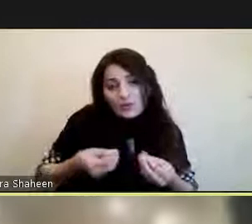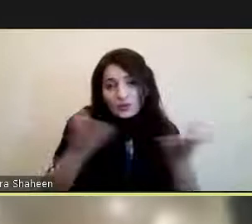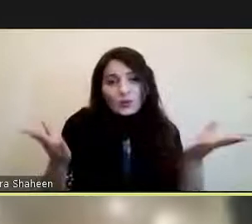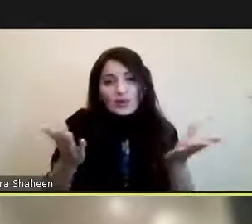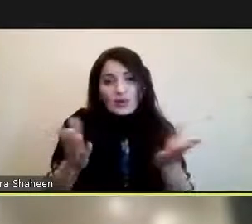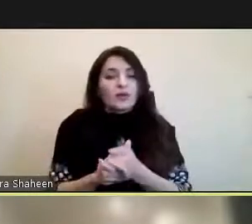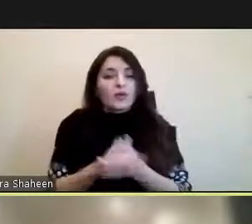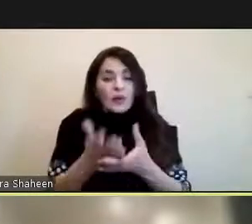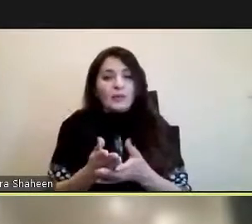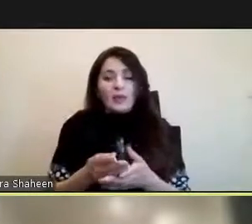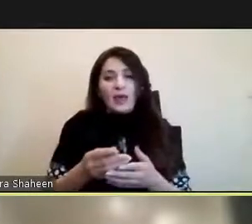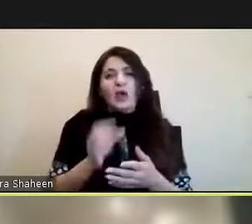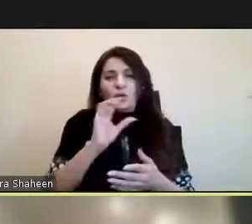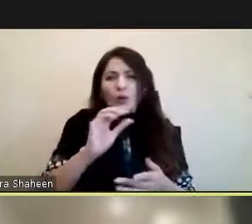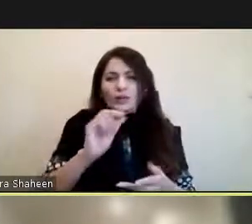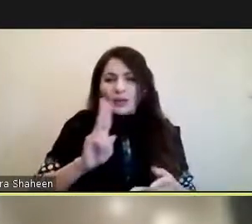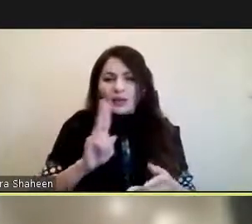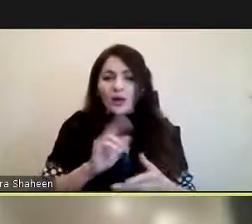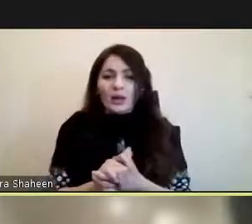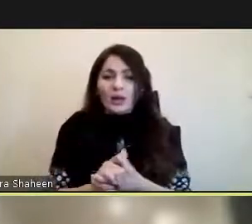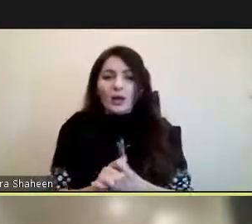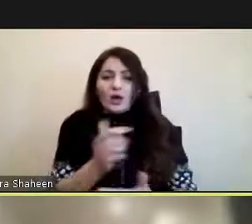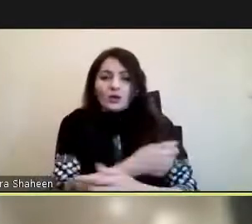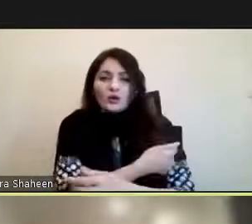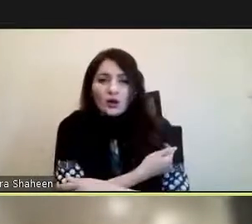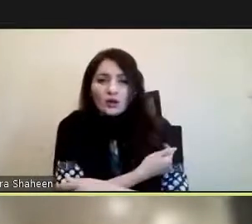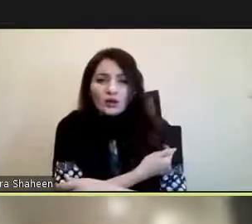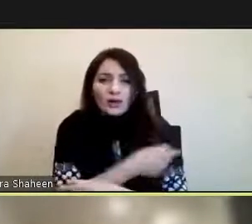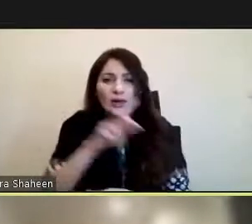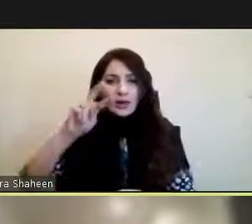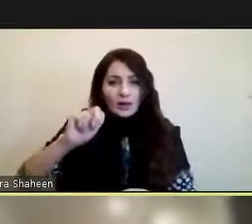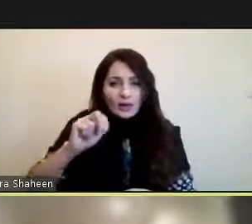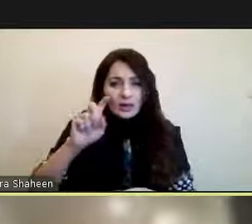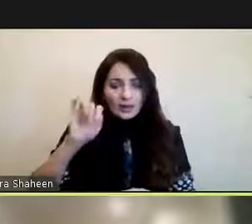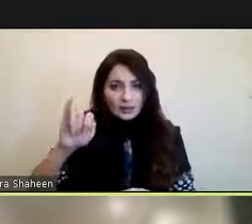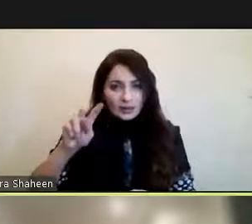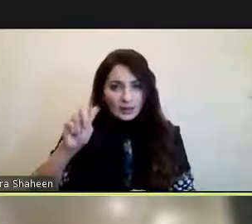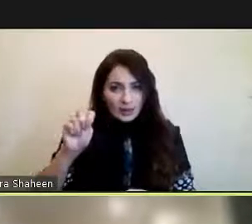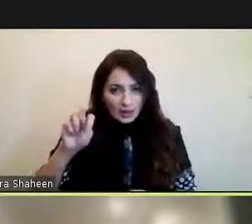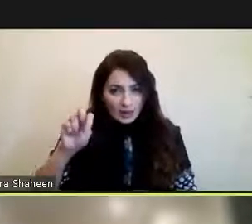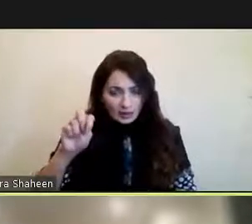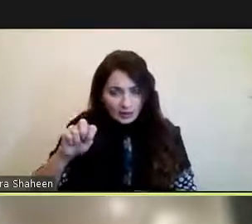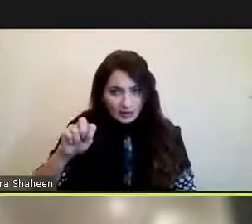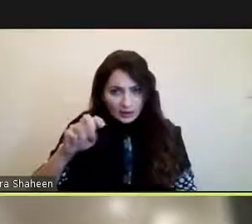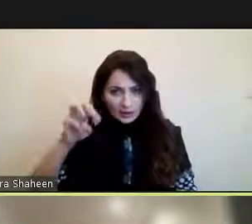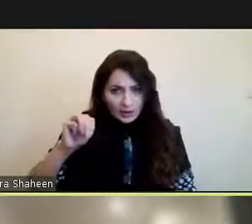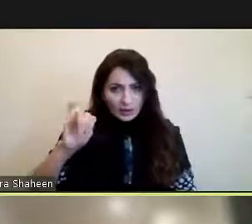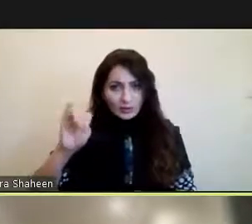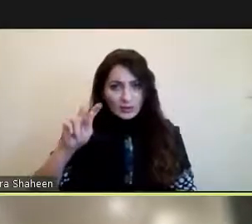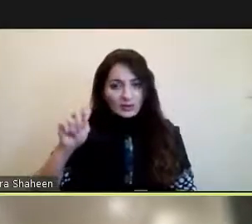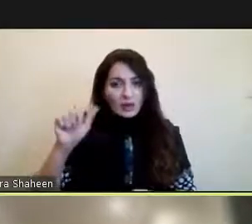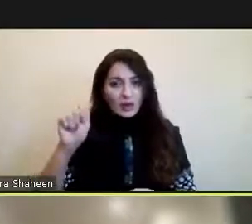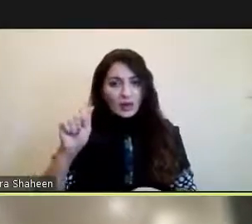them. Starting with Dr. Nirmita Narasimhan, is a senior fellow and program director with the Global Initiative